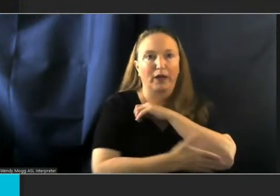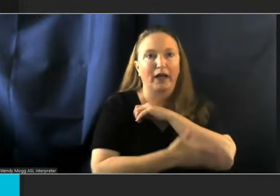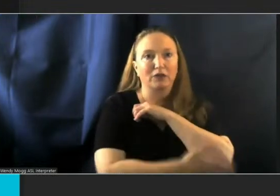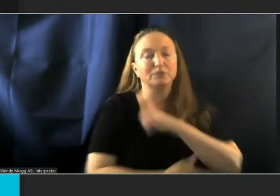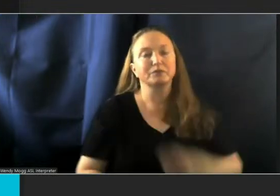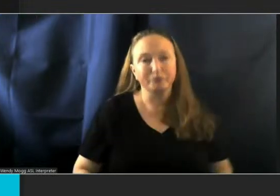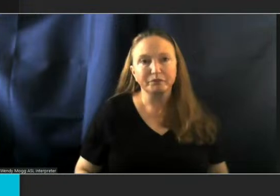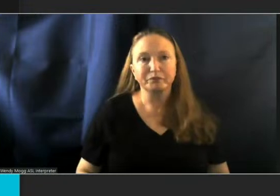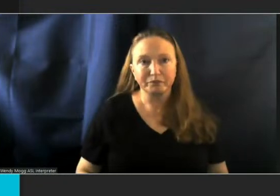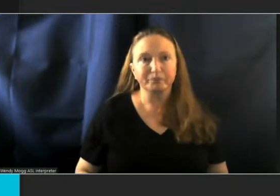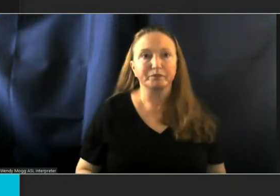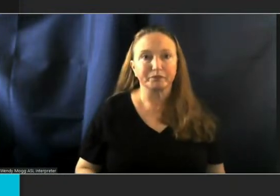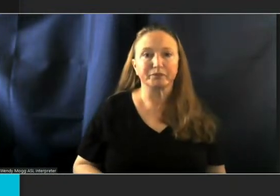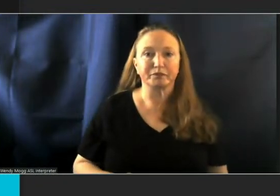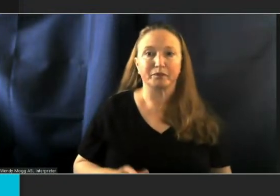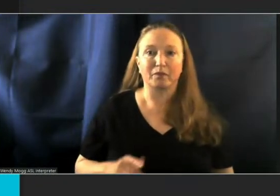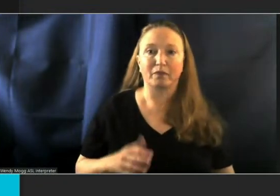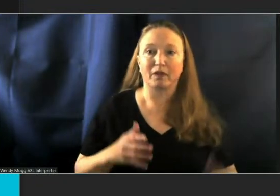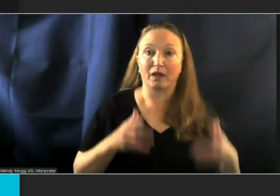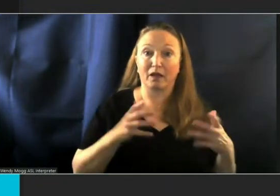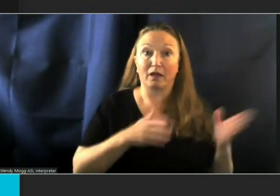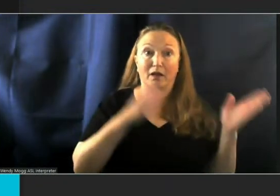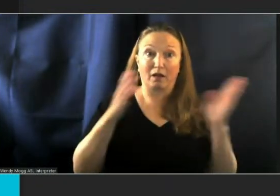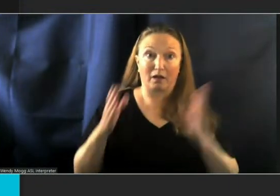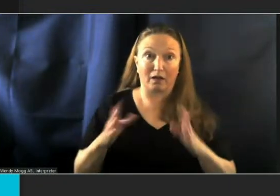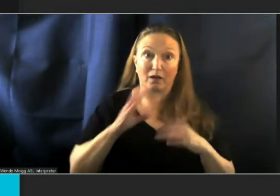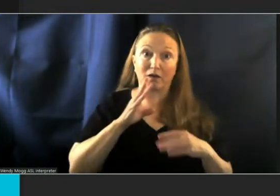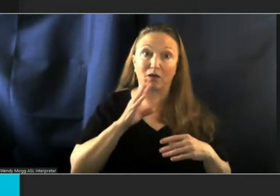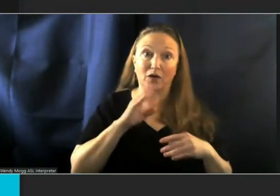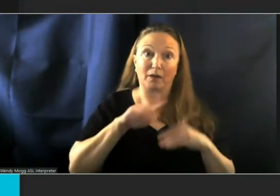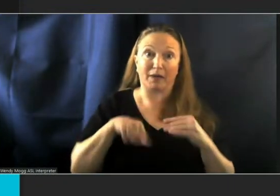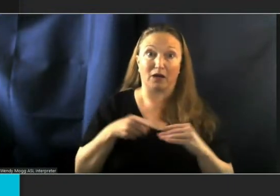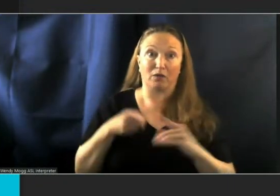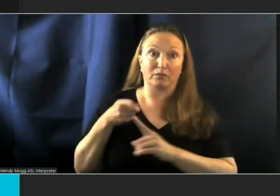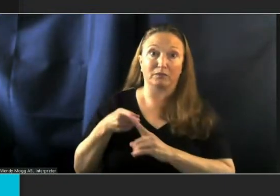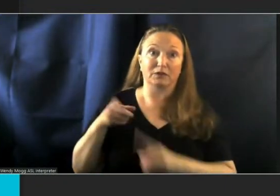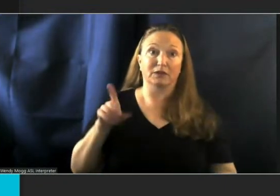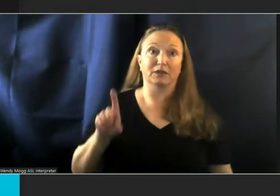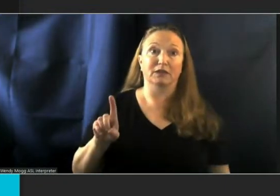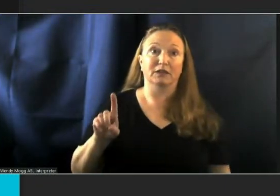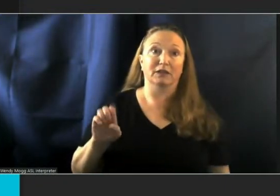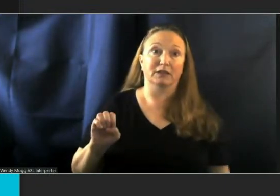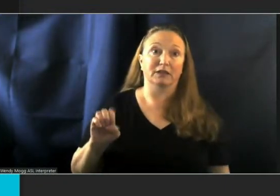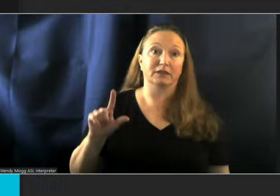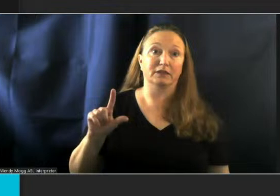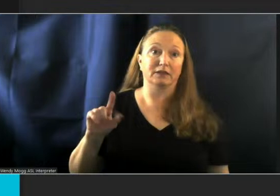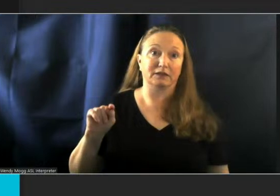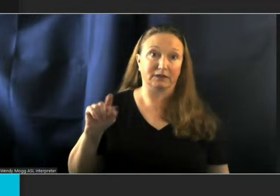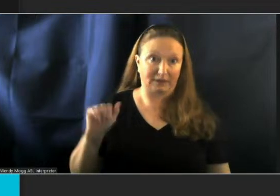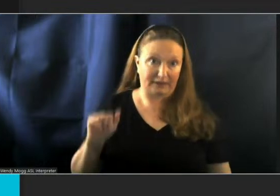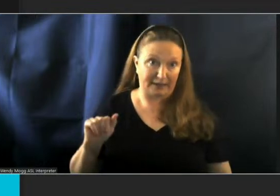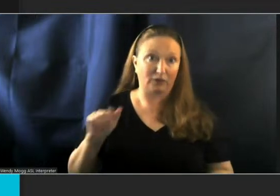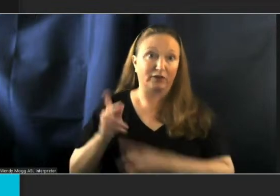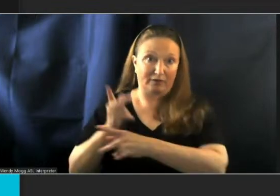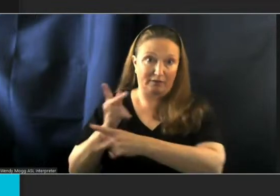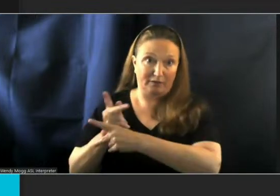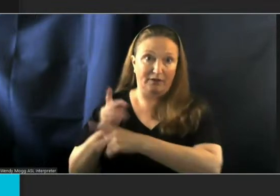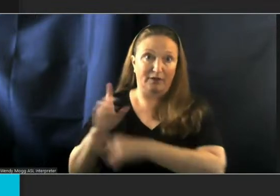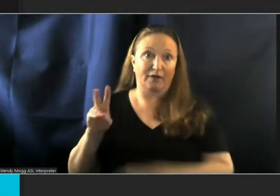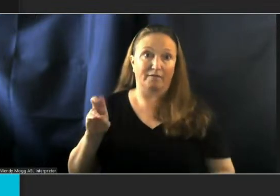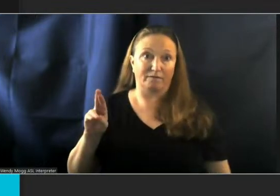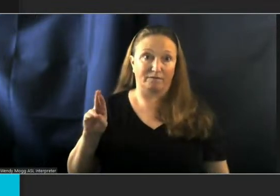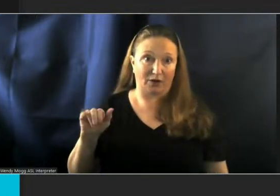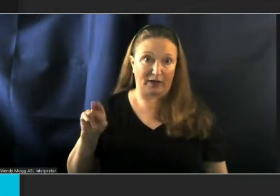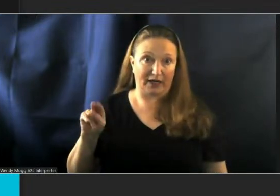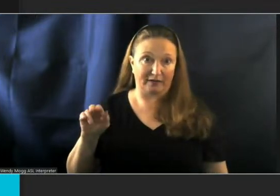So with that, I want to move on and speak about the Delta variant. It's definitely in the news and in all of our concerns. What we're seeing